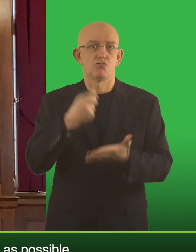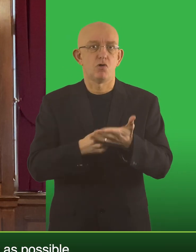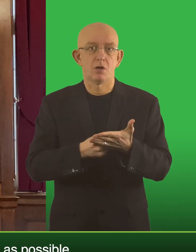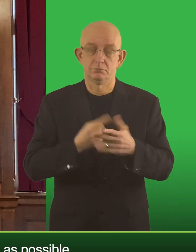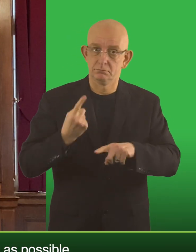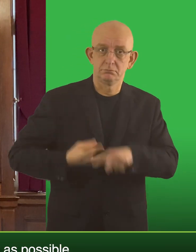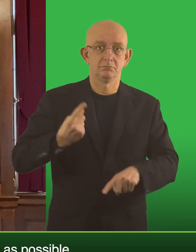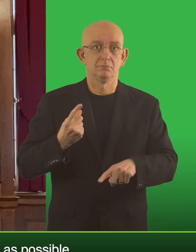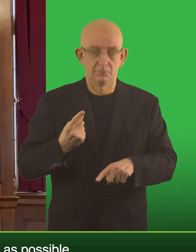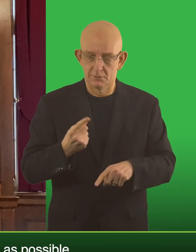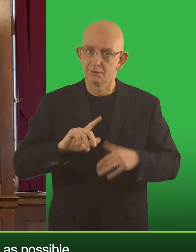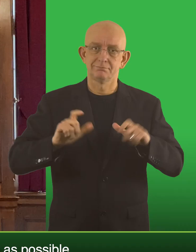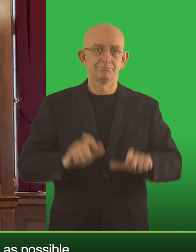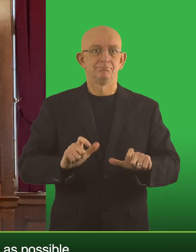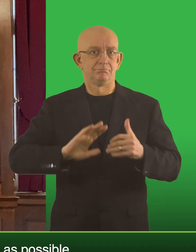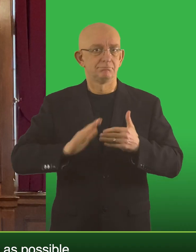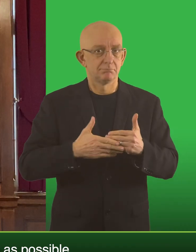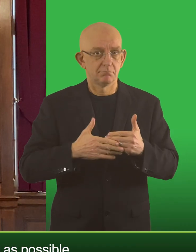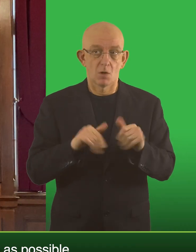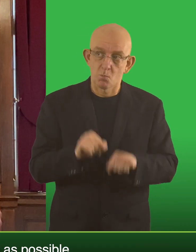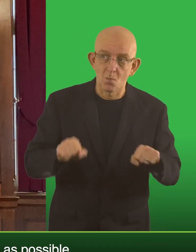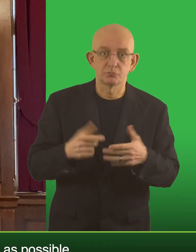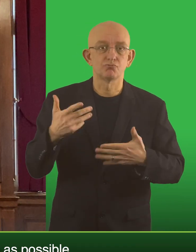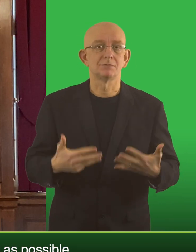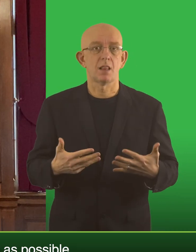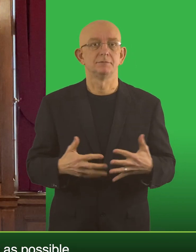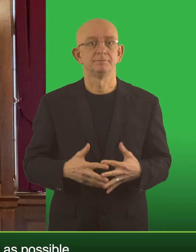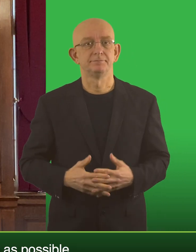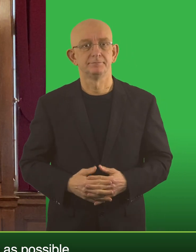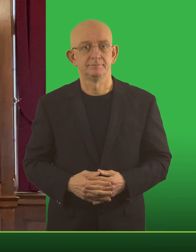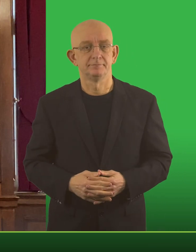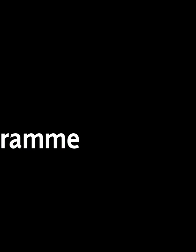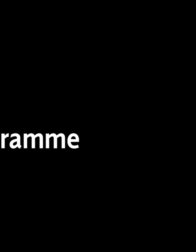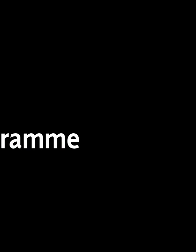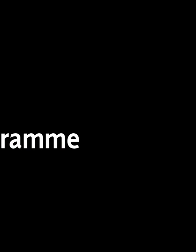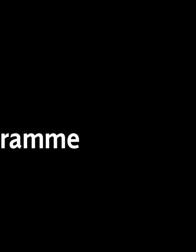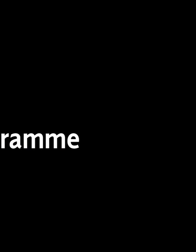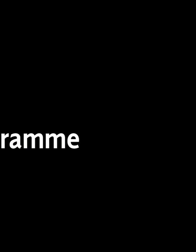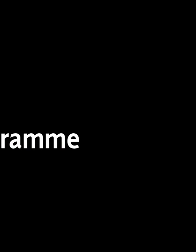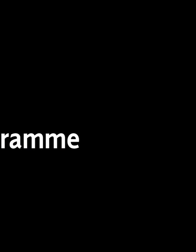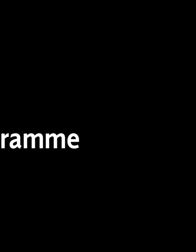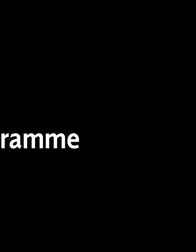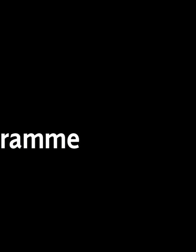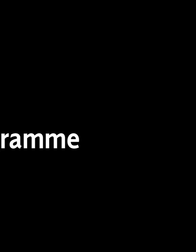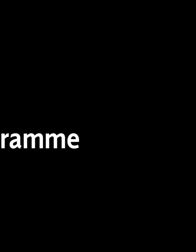must also take a PCR as soon as possible and self-isolate whilst they wait for the result.